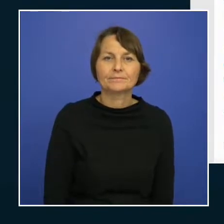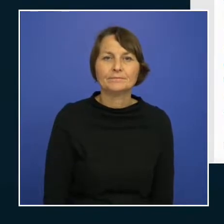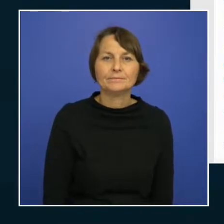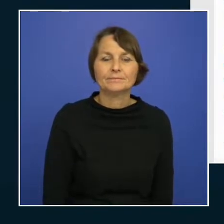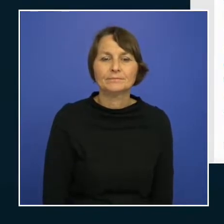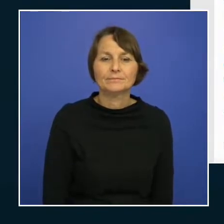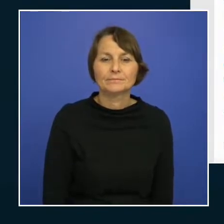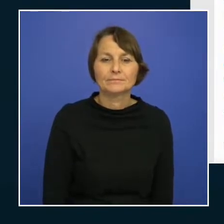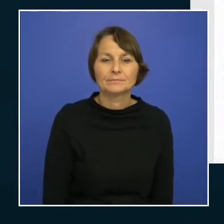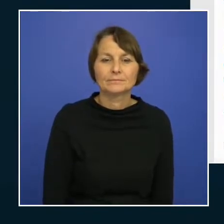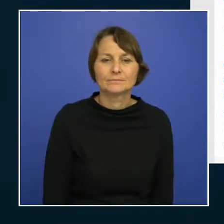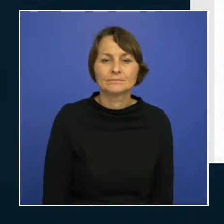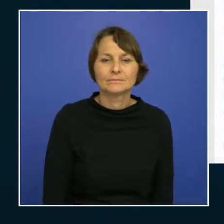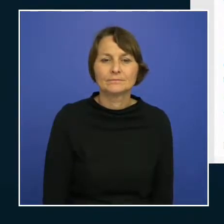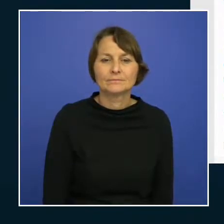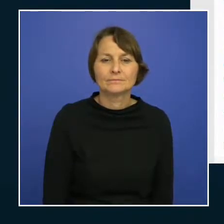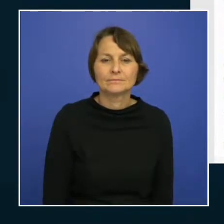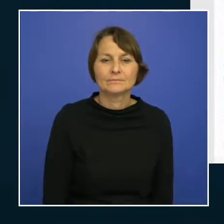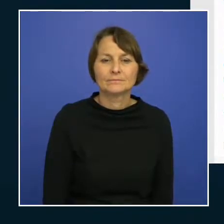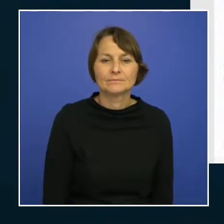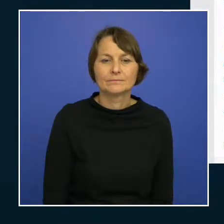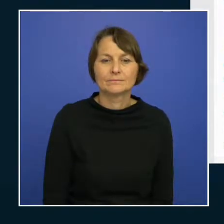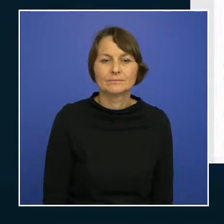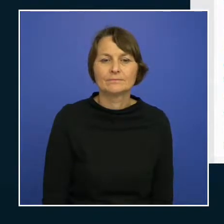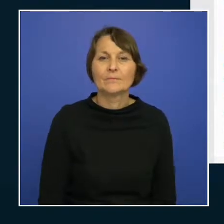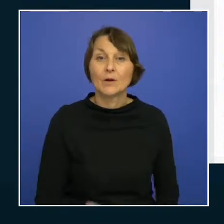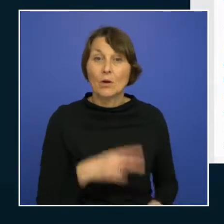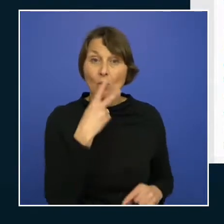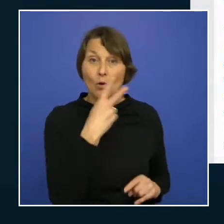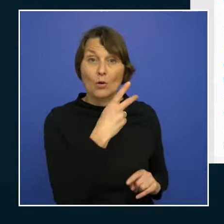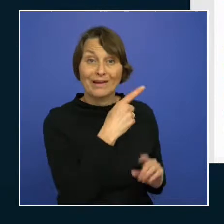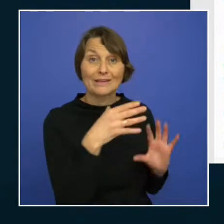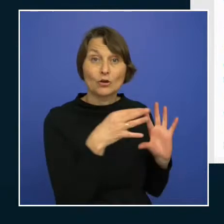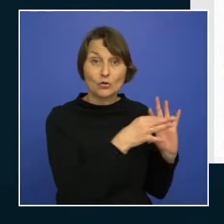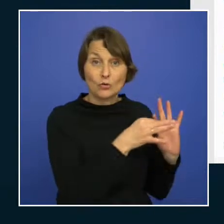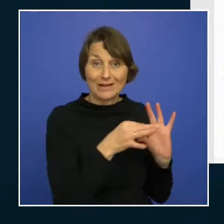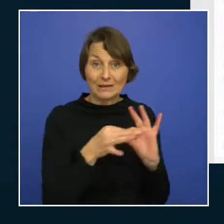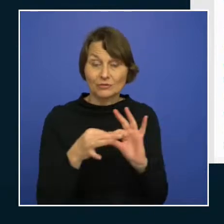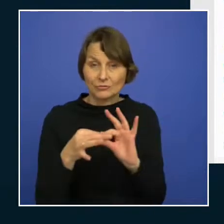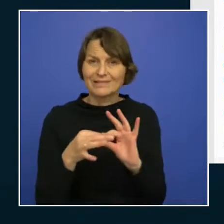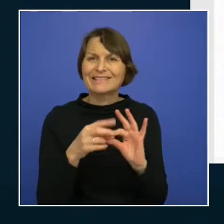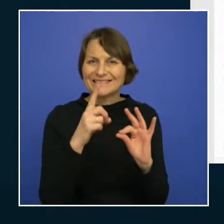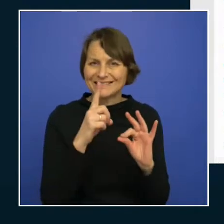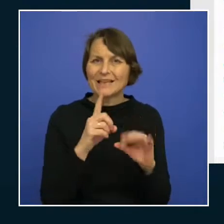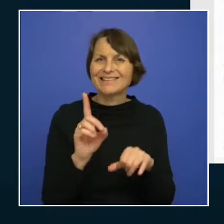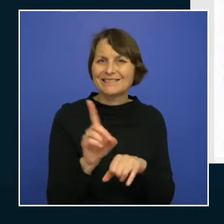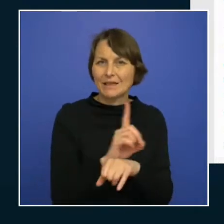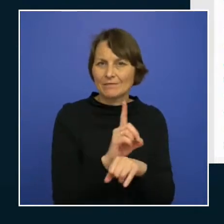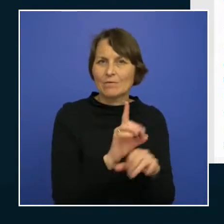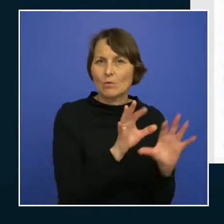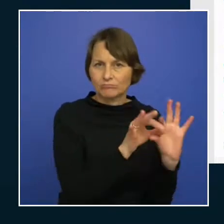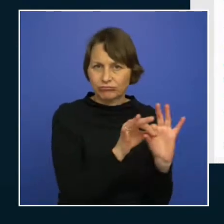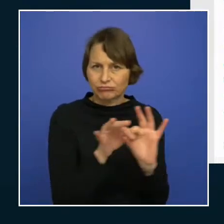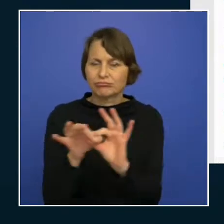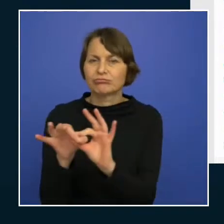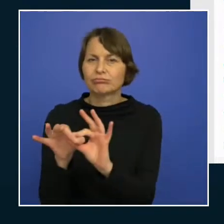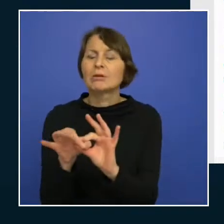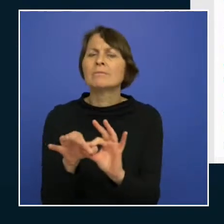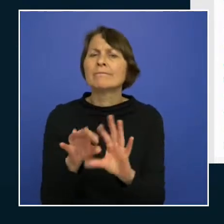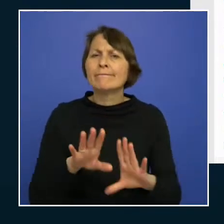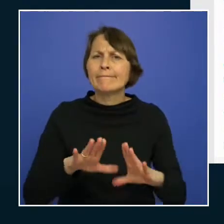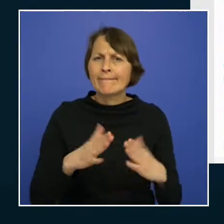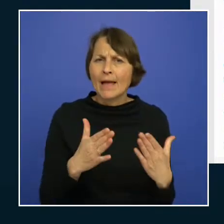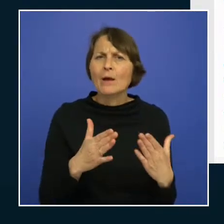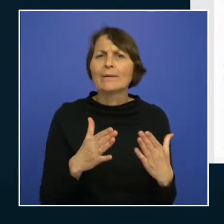come on, all right, and we look at the connection strings, you'll see there's a default connection string that's based on a key vault